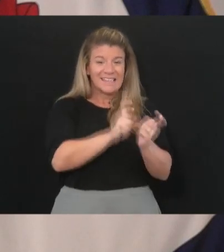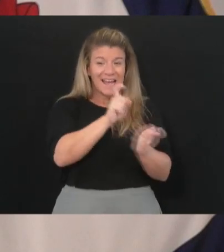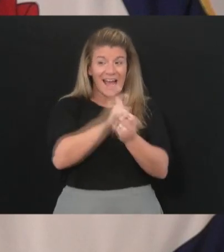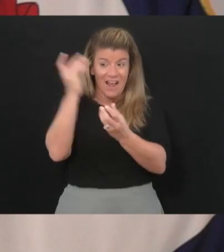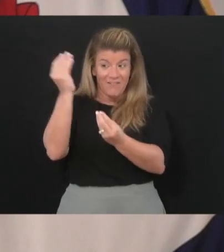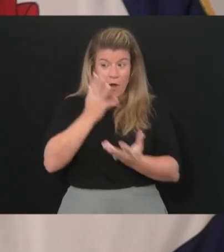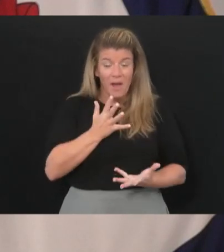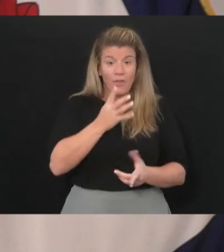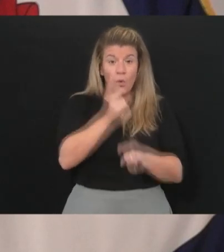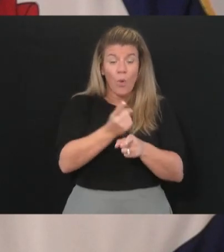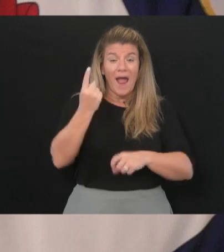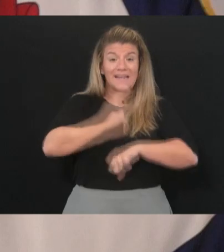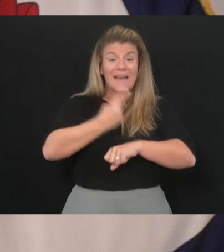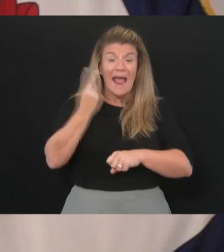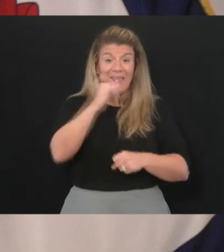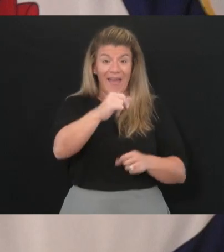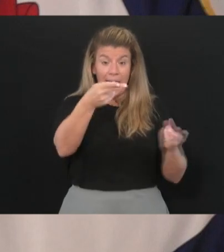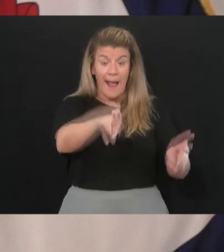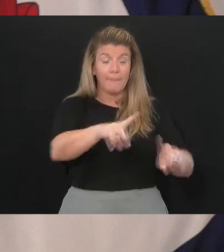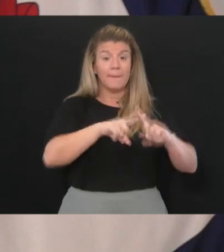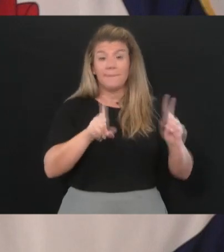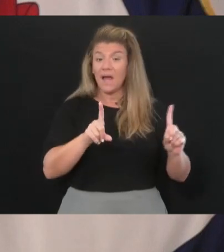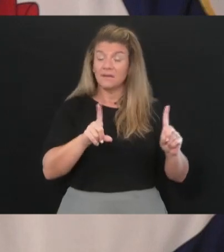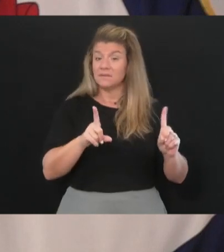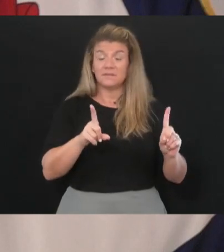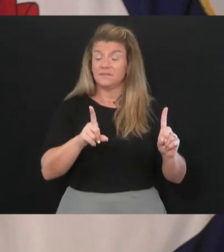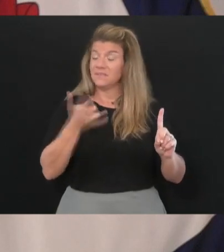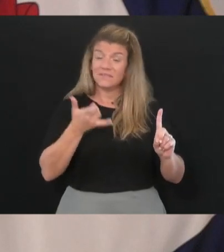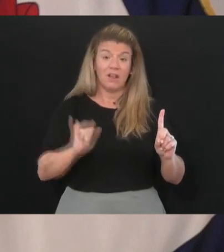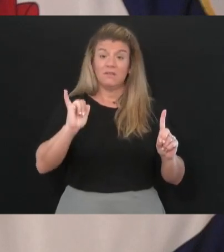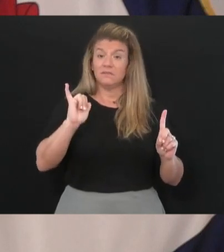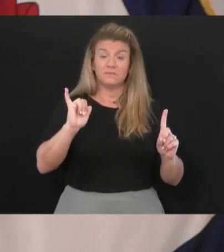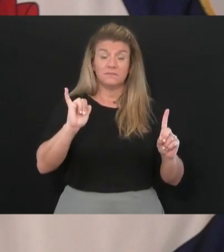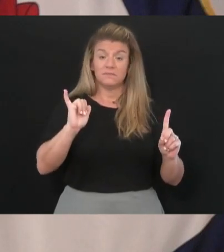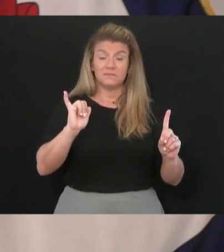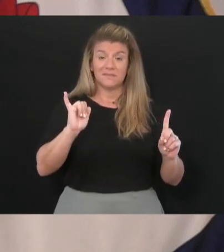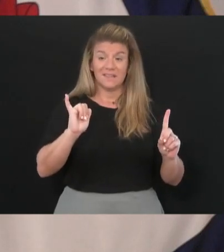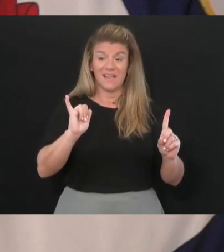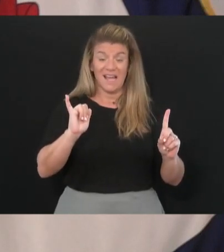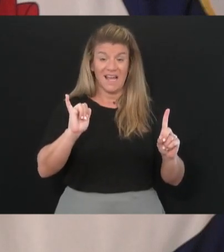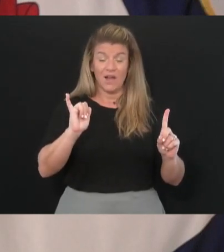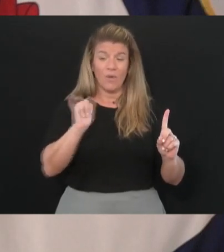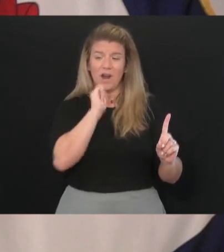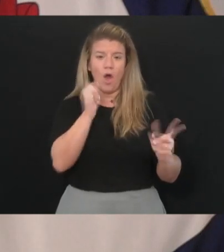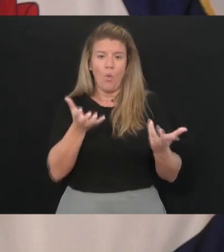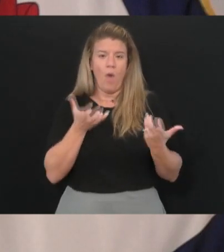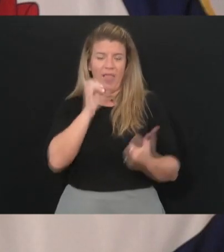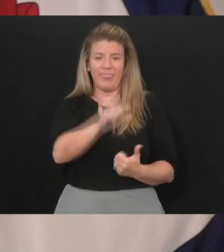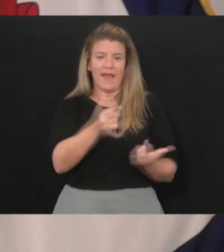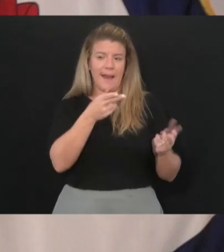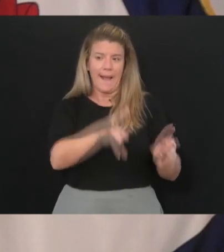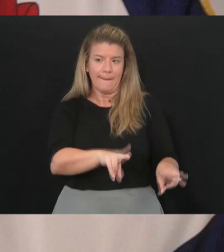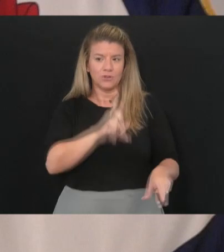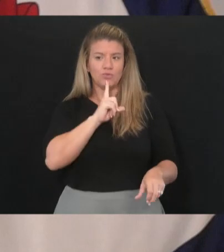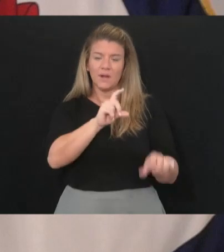right day, but nevertheless, it's not what we want. Please keep them in your thoughts and